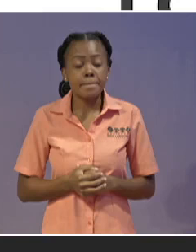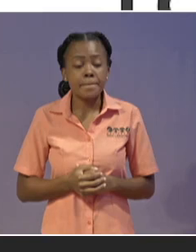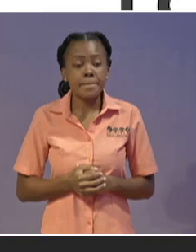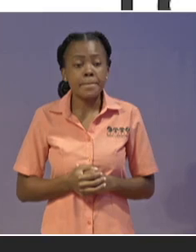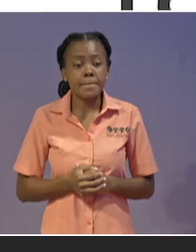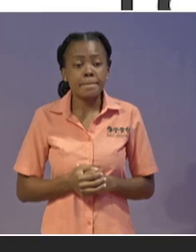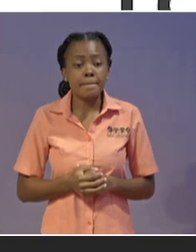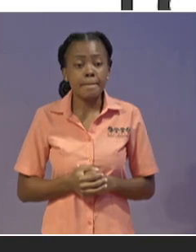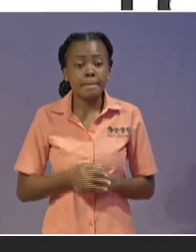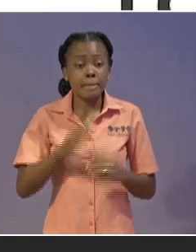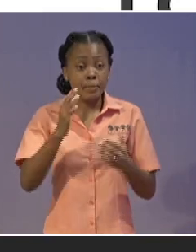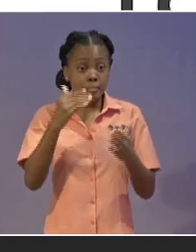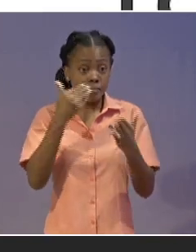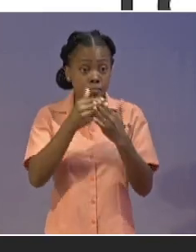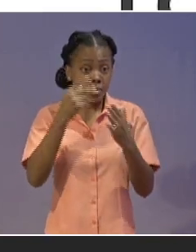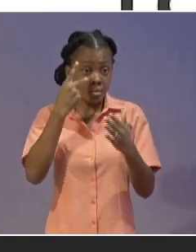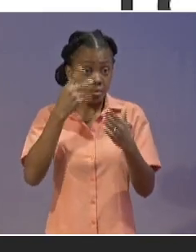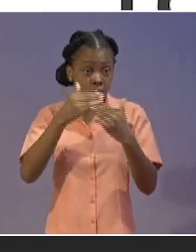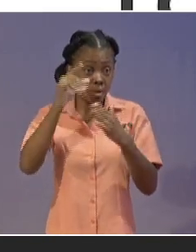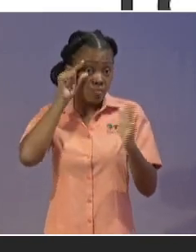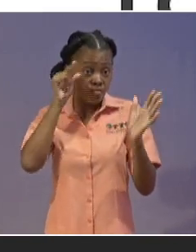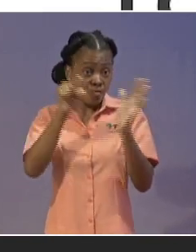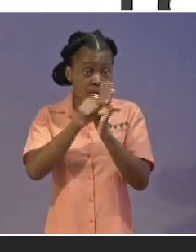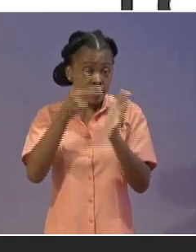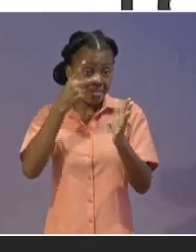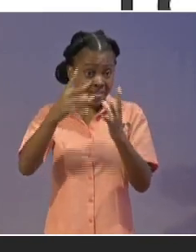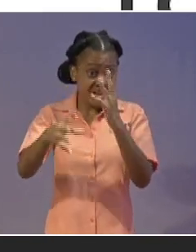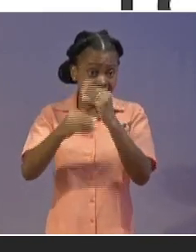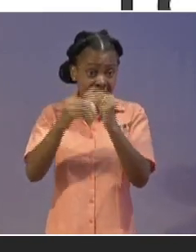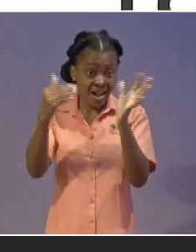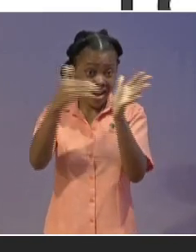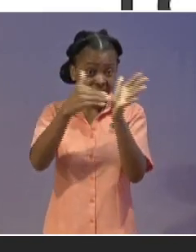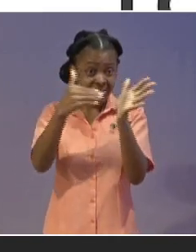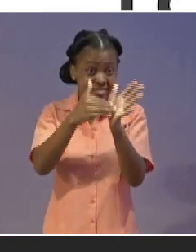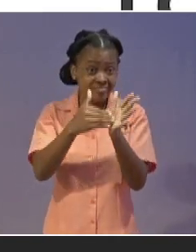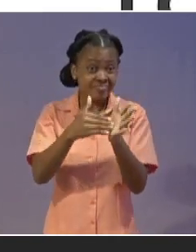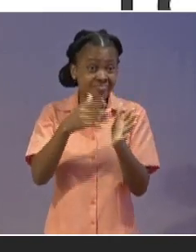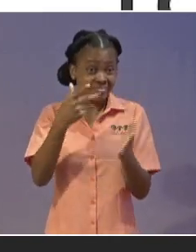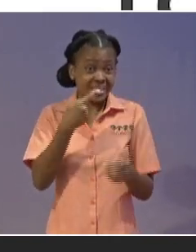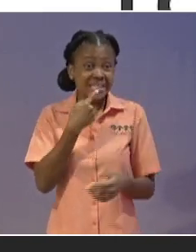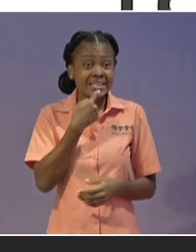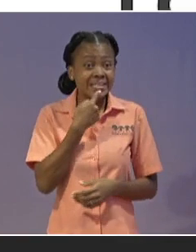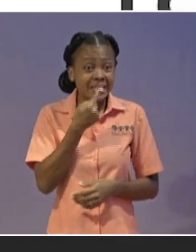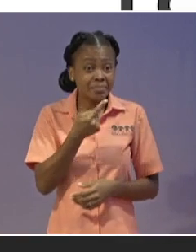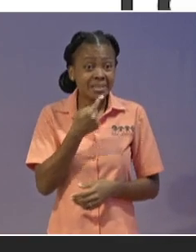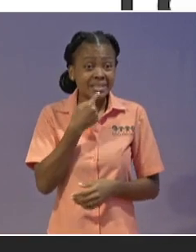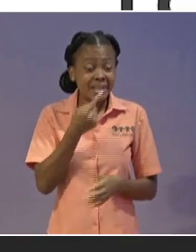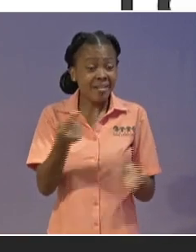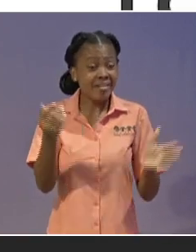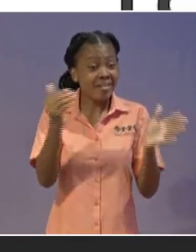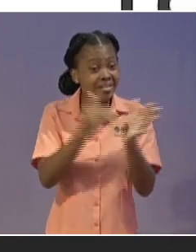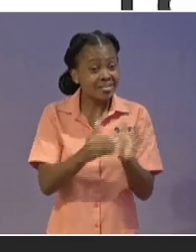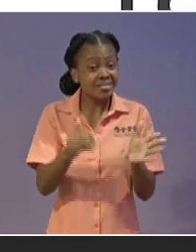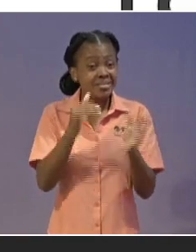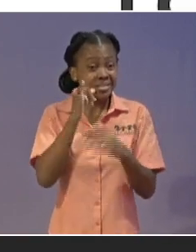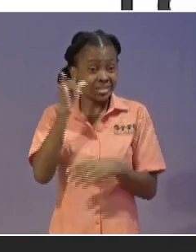Just to reiterate this again, because they told me this again and again yesterday, they saw signs of obesity as a